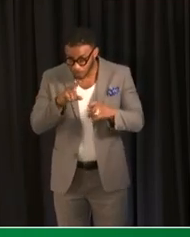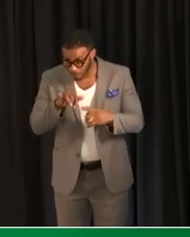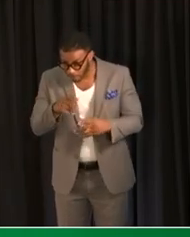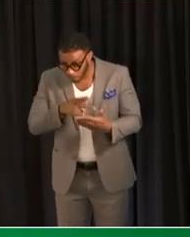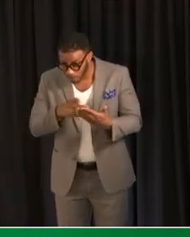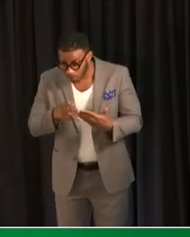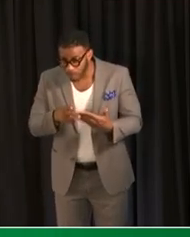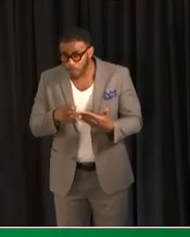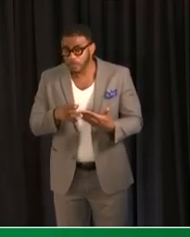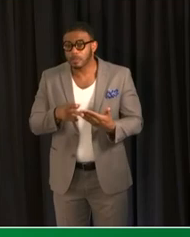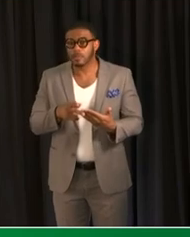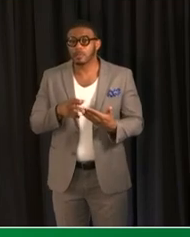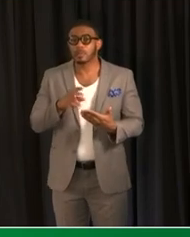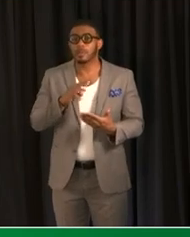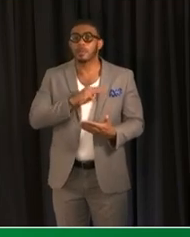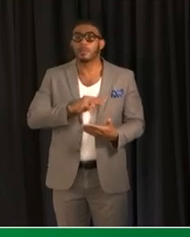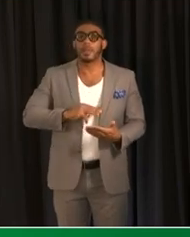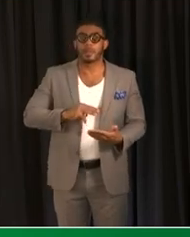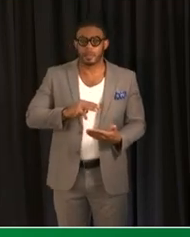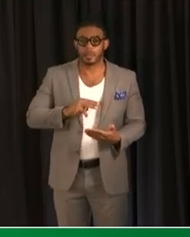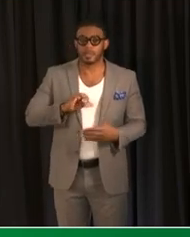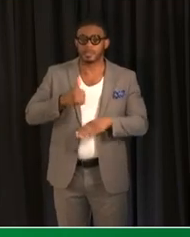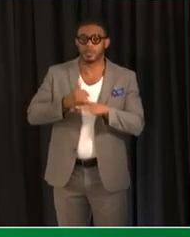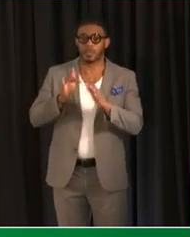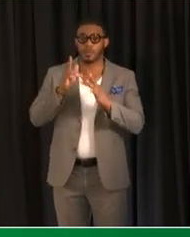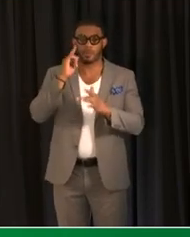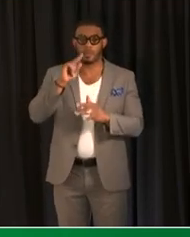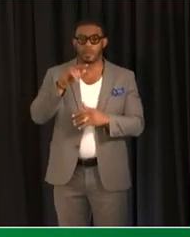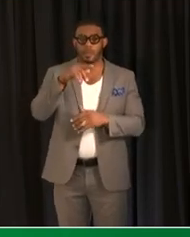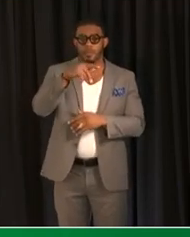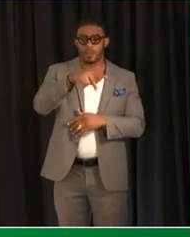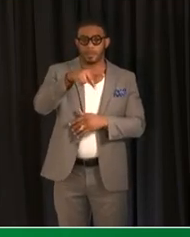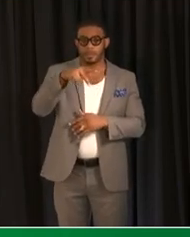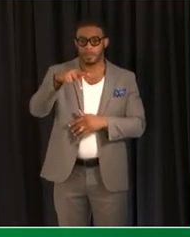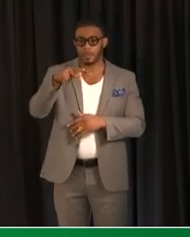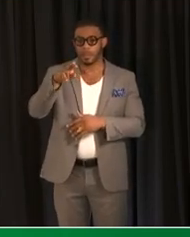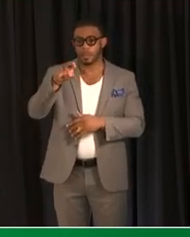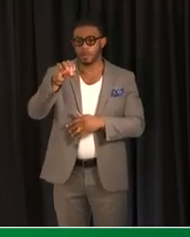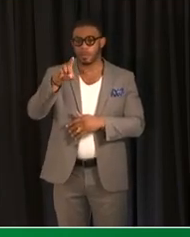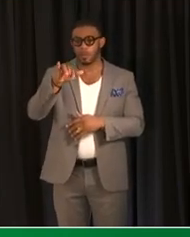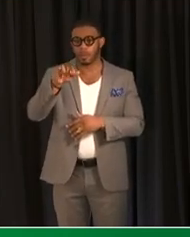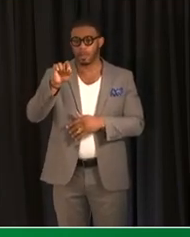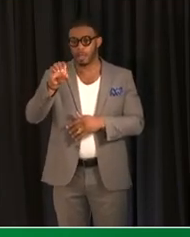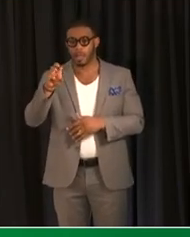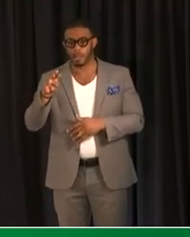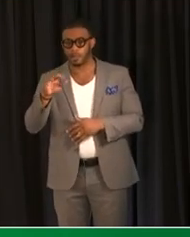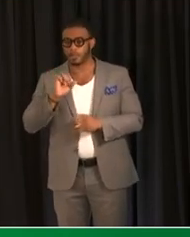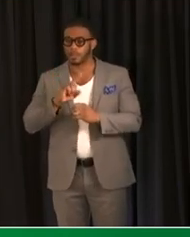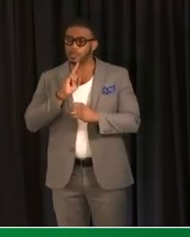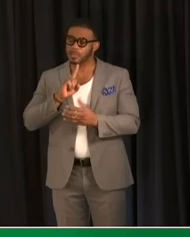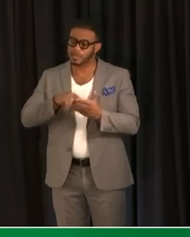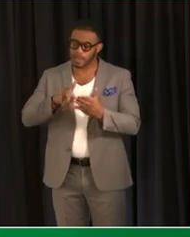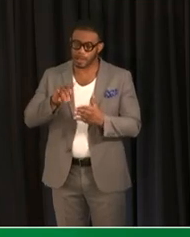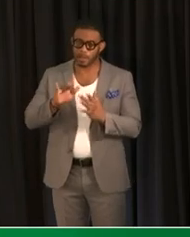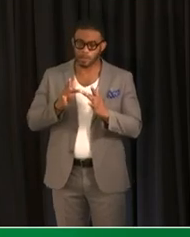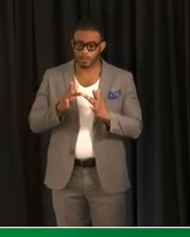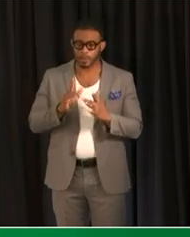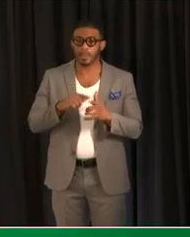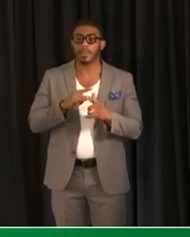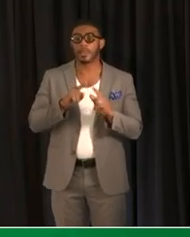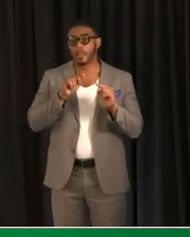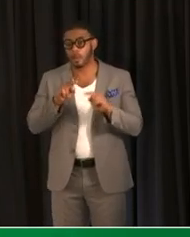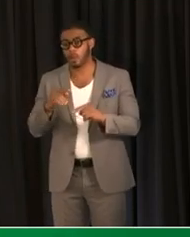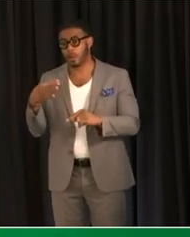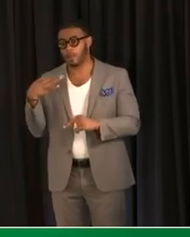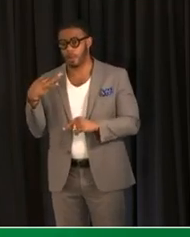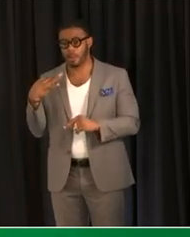have questions about that program, Mayor Bowser set up a website for you. It's pppready.com. Make sure you check out that website